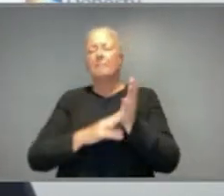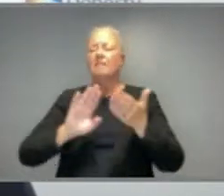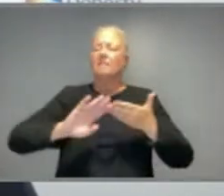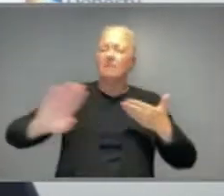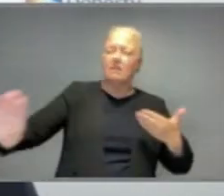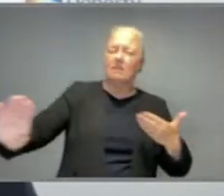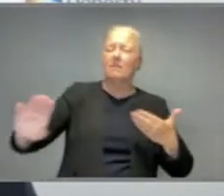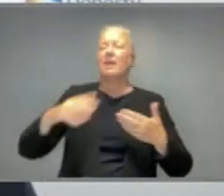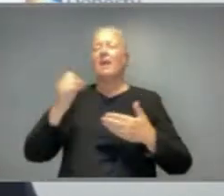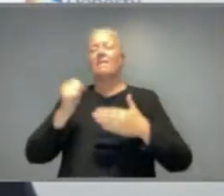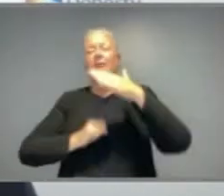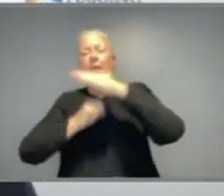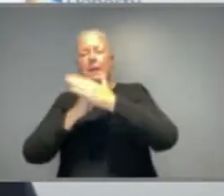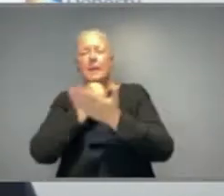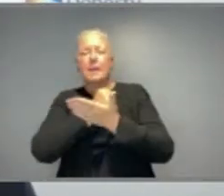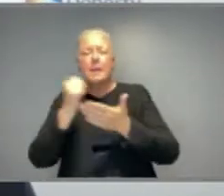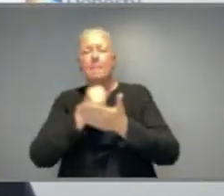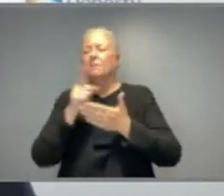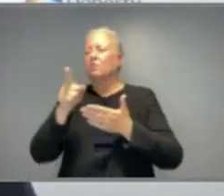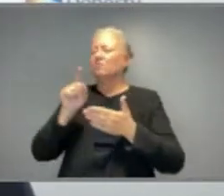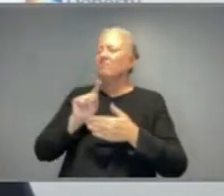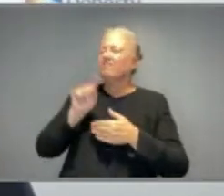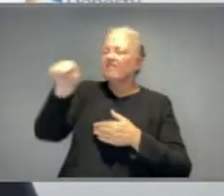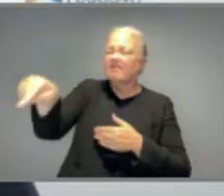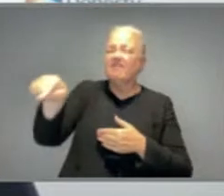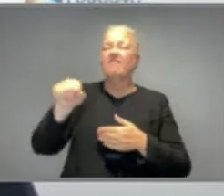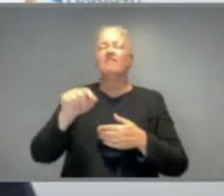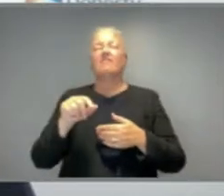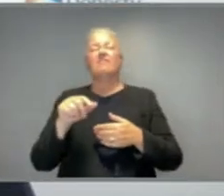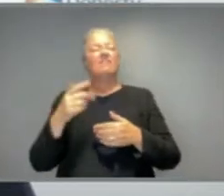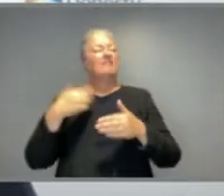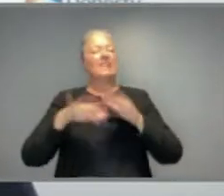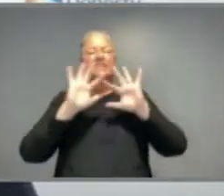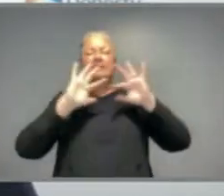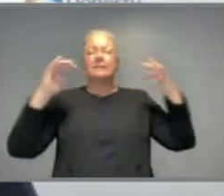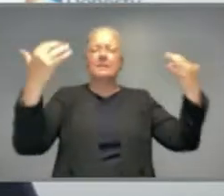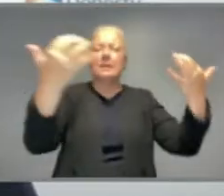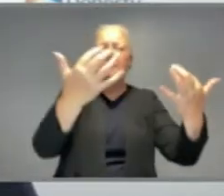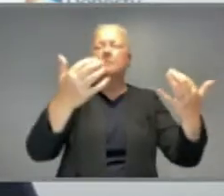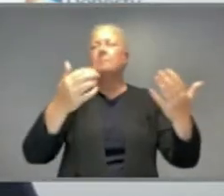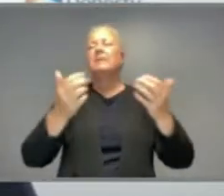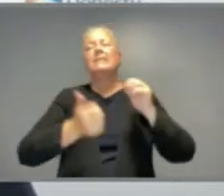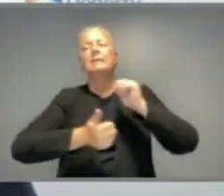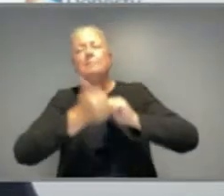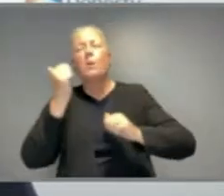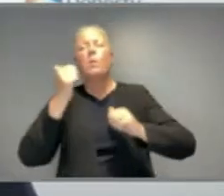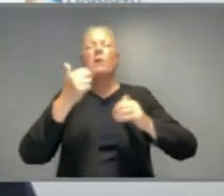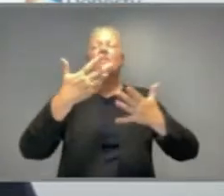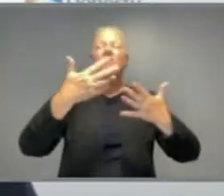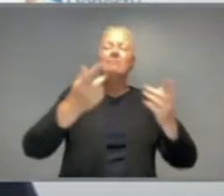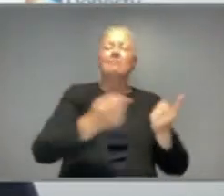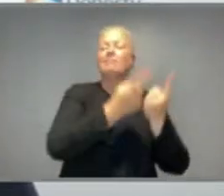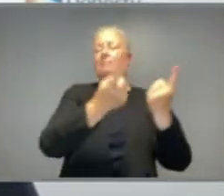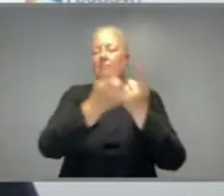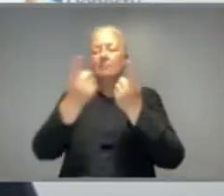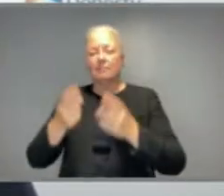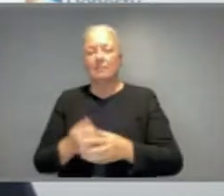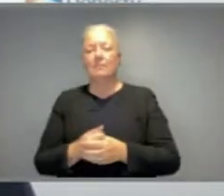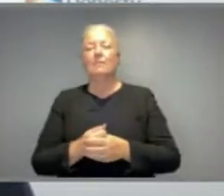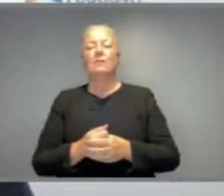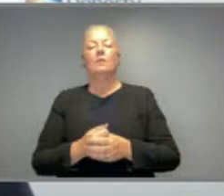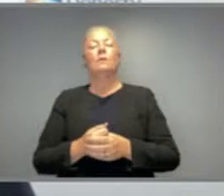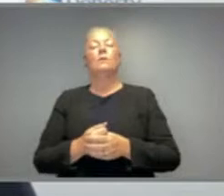numbers and in people in stadiums and workplaces and things like that. They're the sorts of settings that often we see as we come back